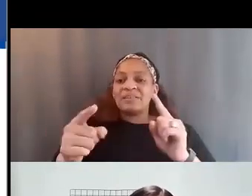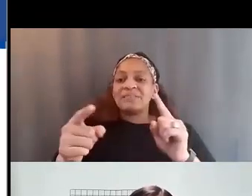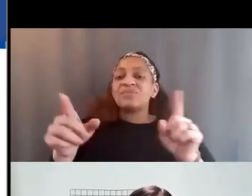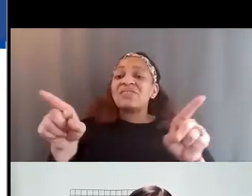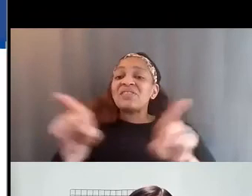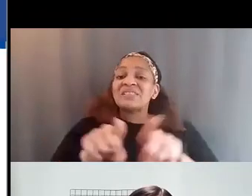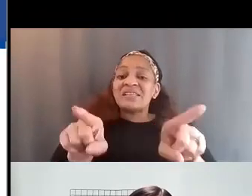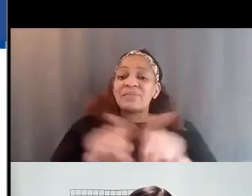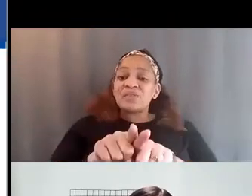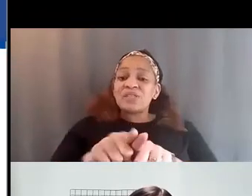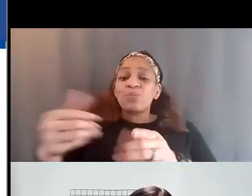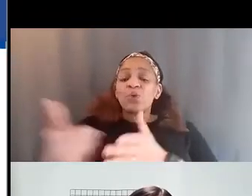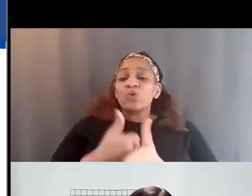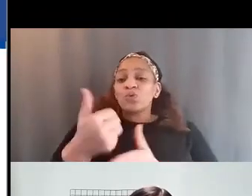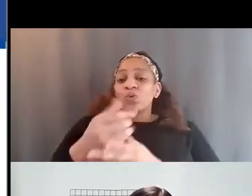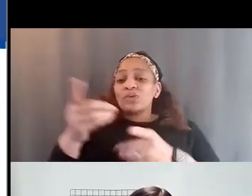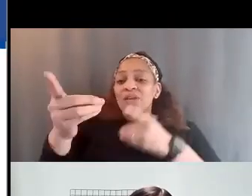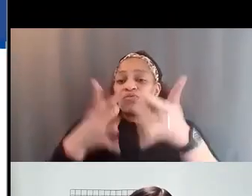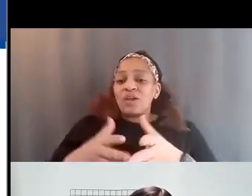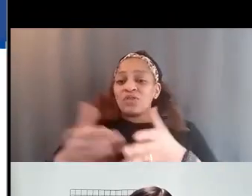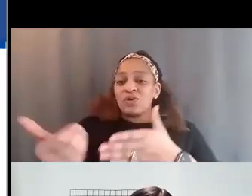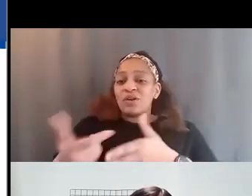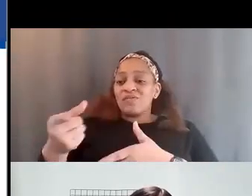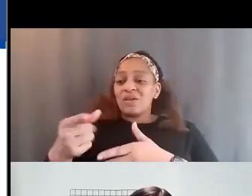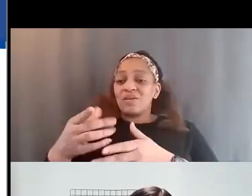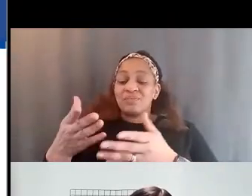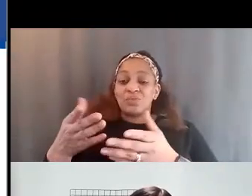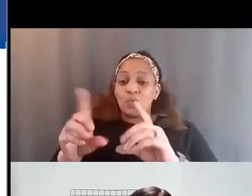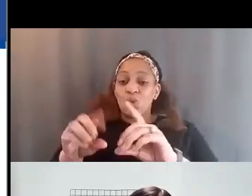new director of the provider organization in 2015,